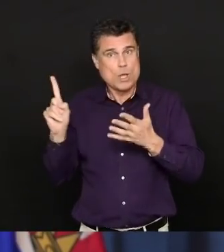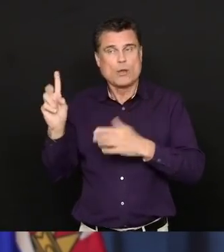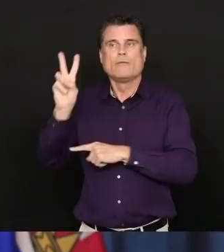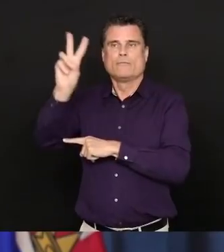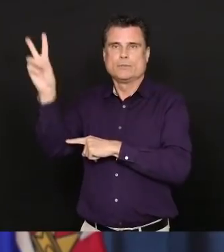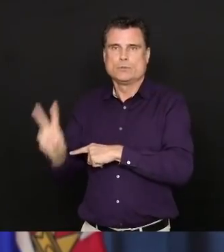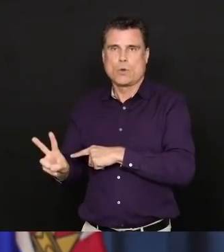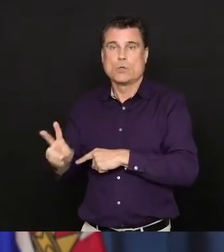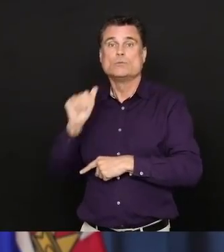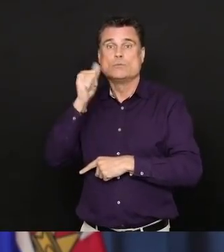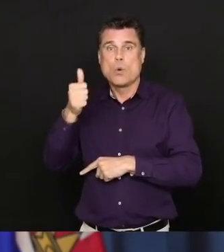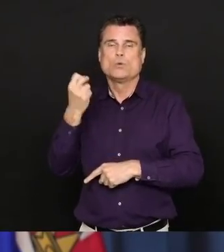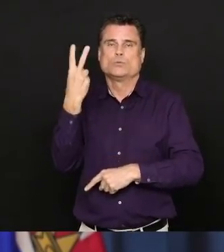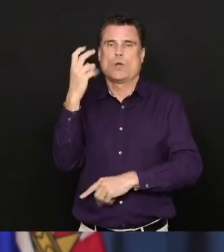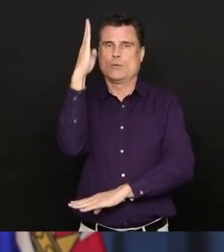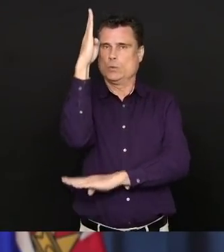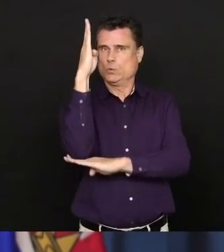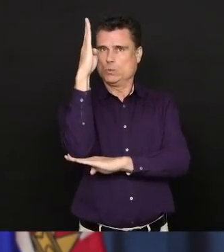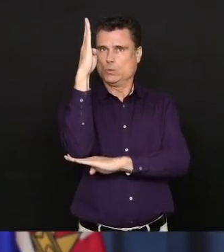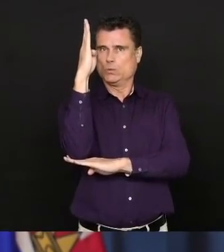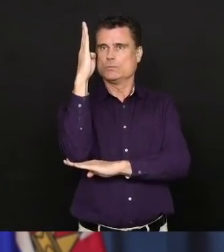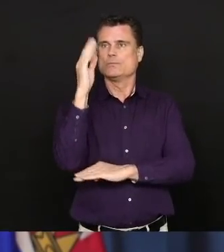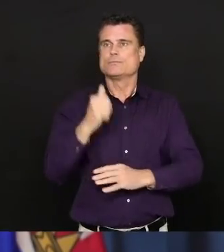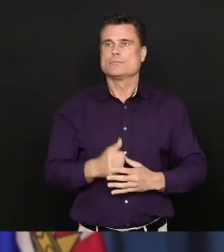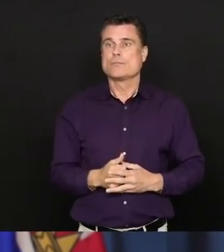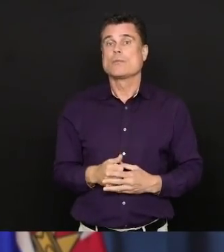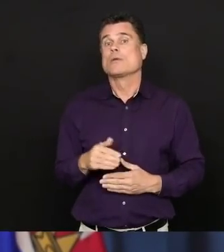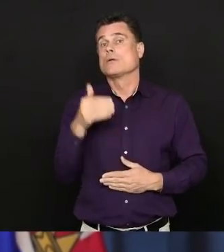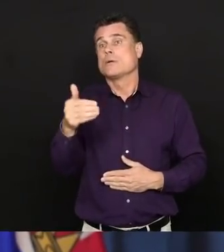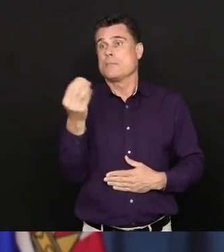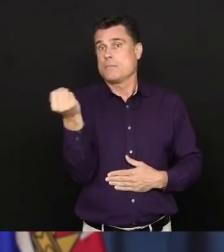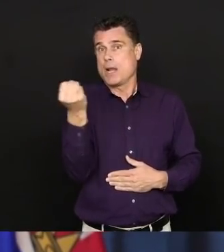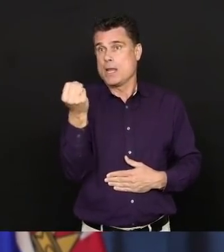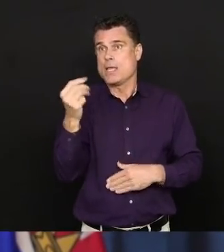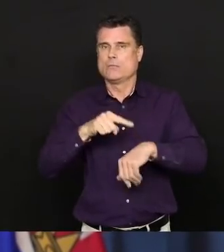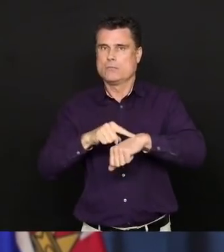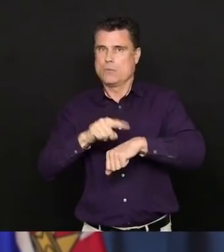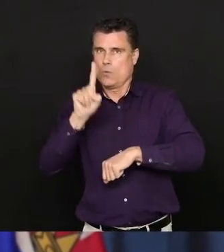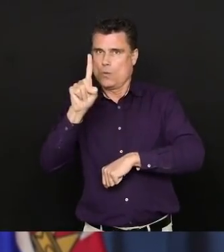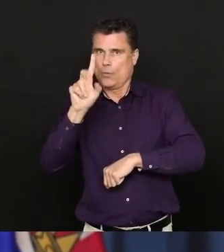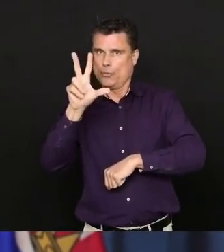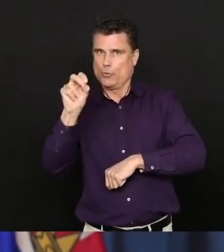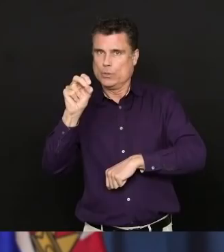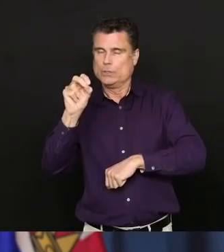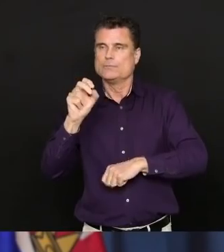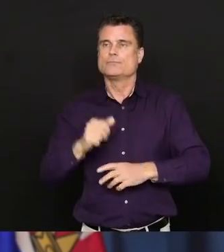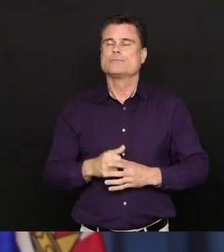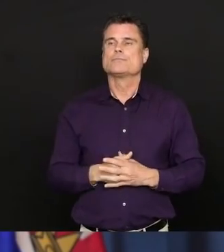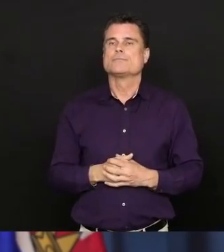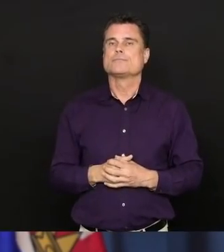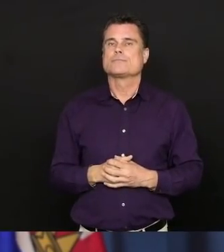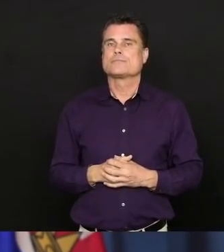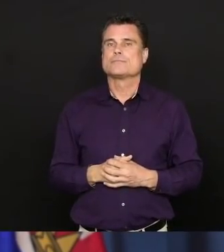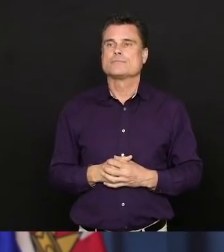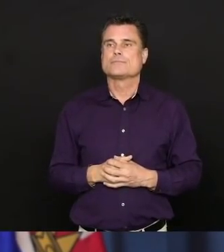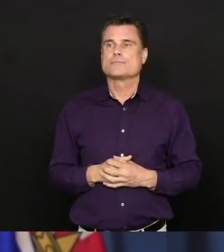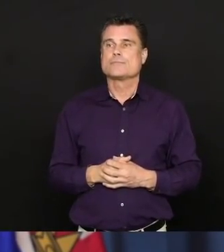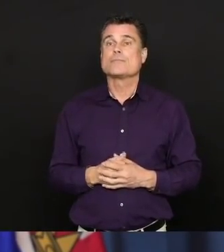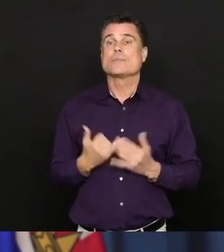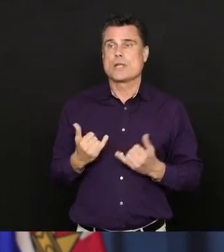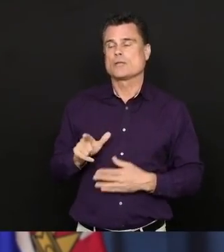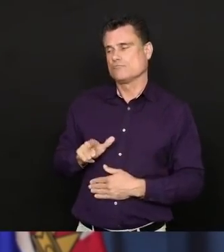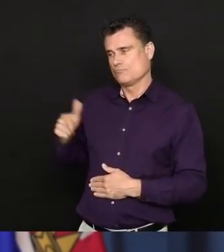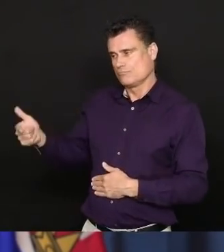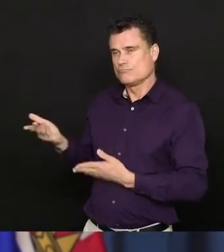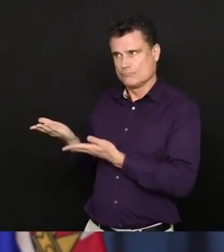Monday, the briefing will take place at 1:30, and we'll have more information about the rest of next week on Monday. And with that, I'd like to introduce Dr. Bonnie